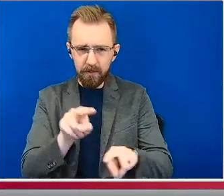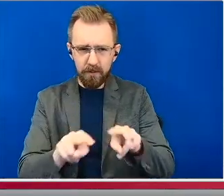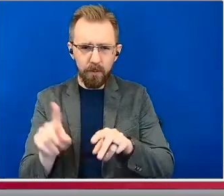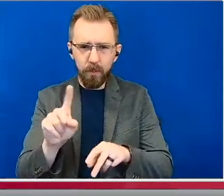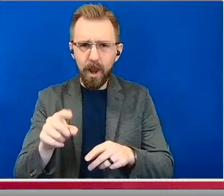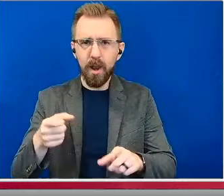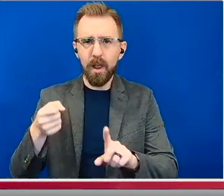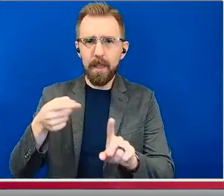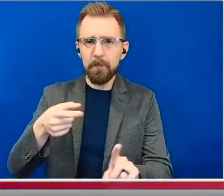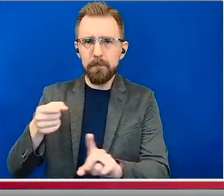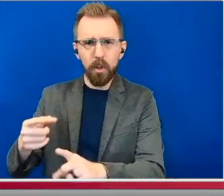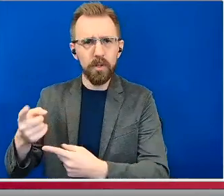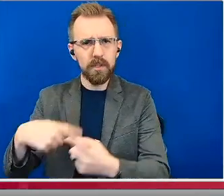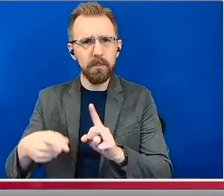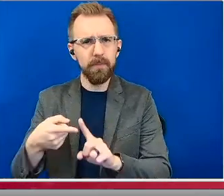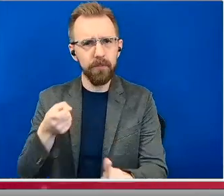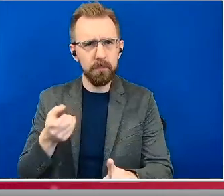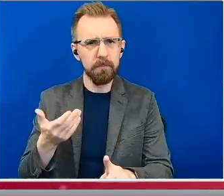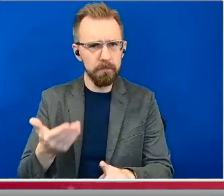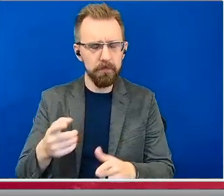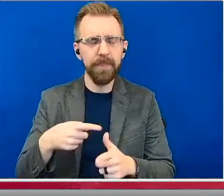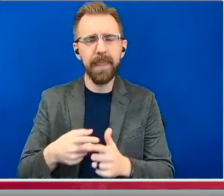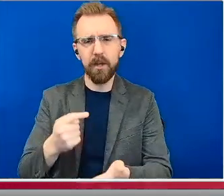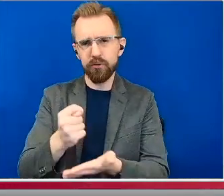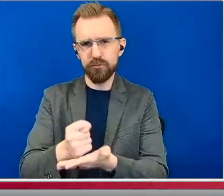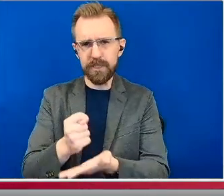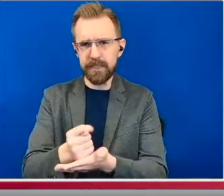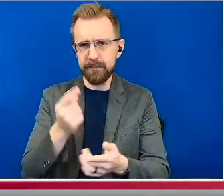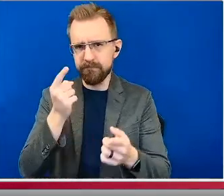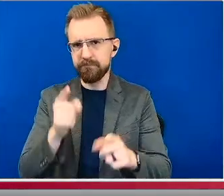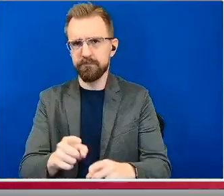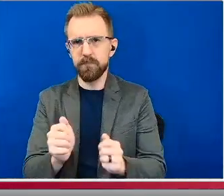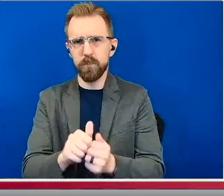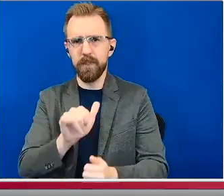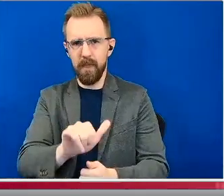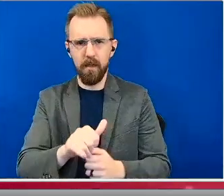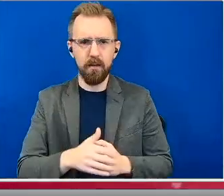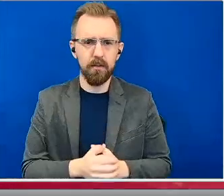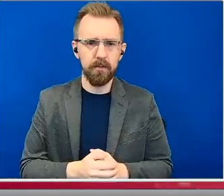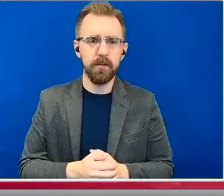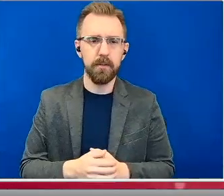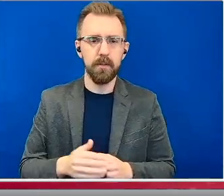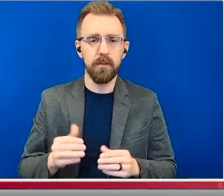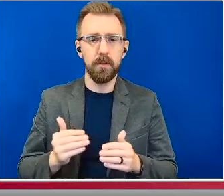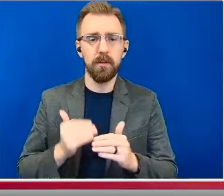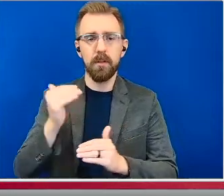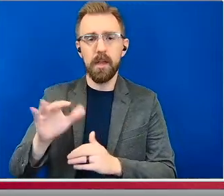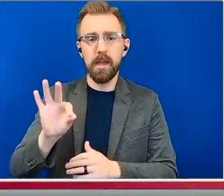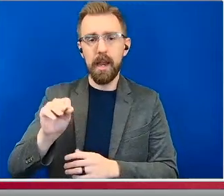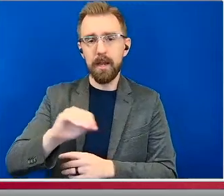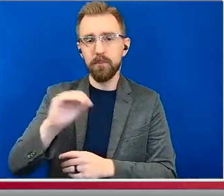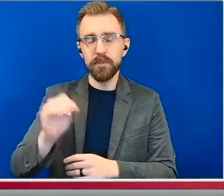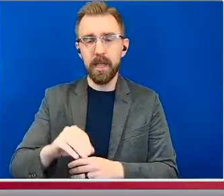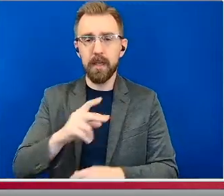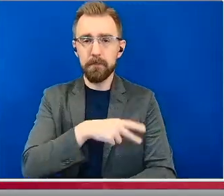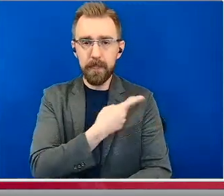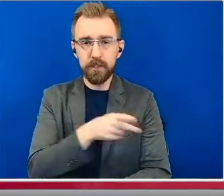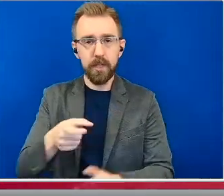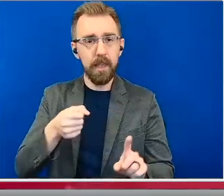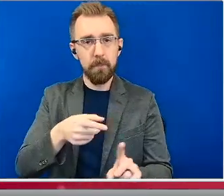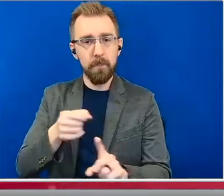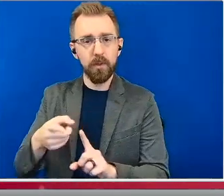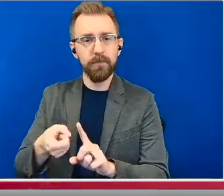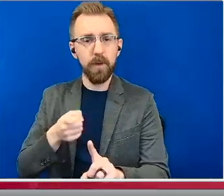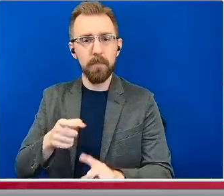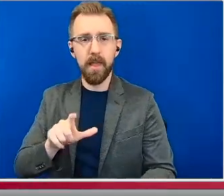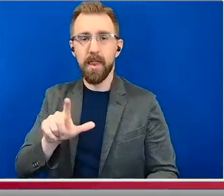from and then treat them accordingly. In more than 90% of the patients, those impulses are actually coming from the left upper chamber of